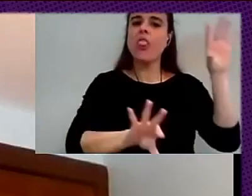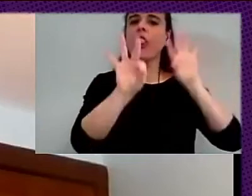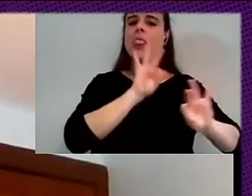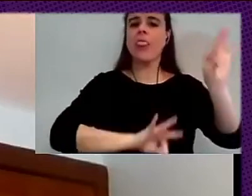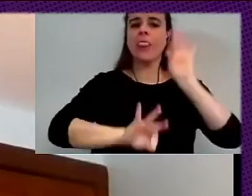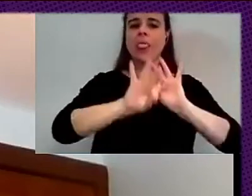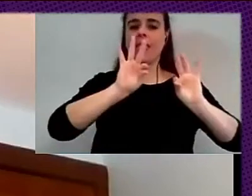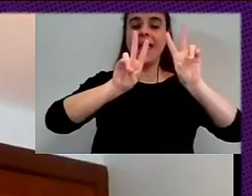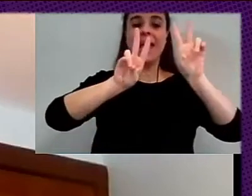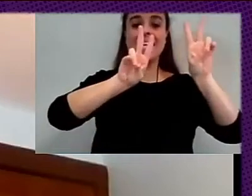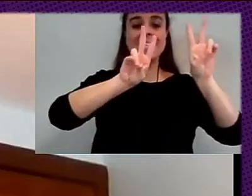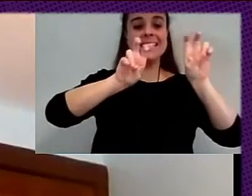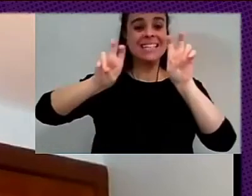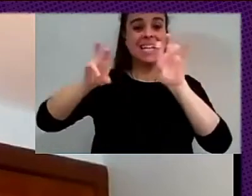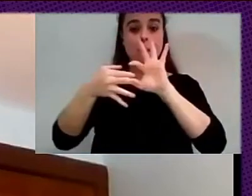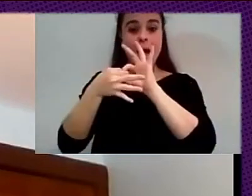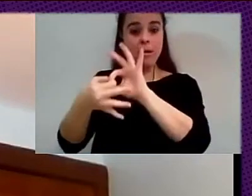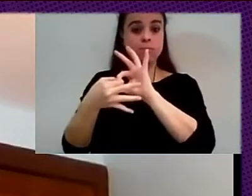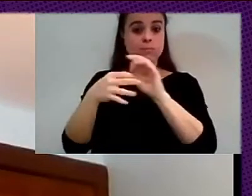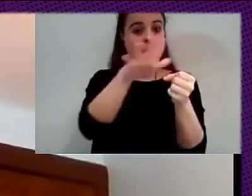then if society is changing quickly,